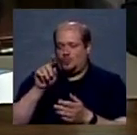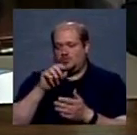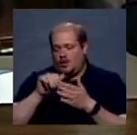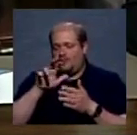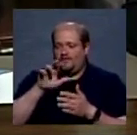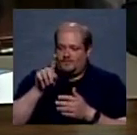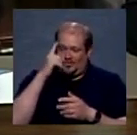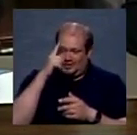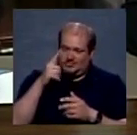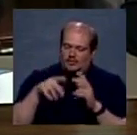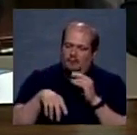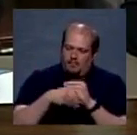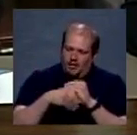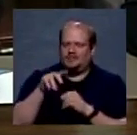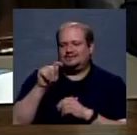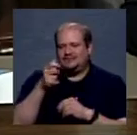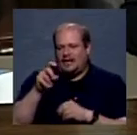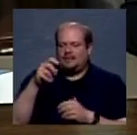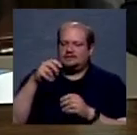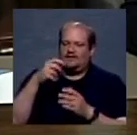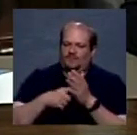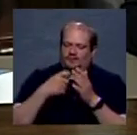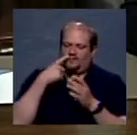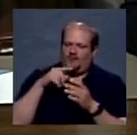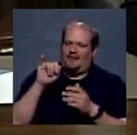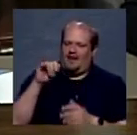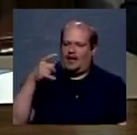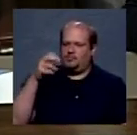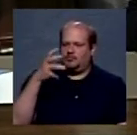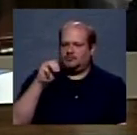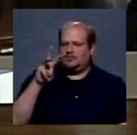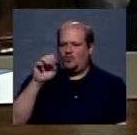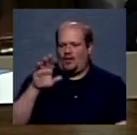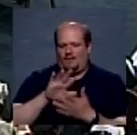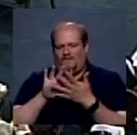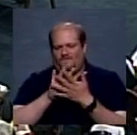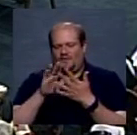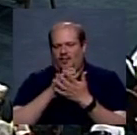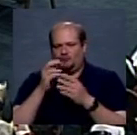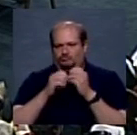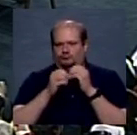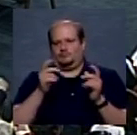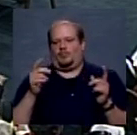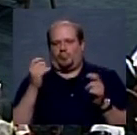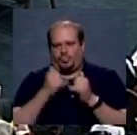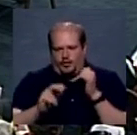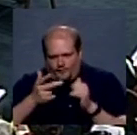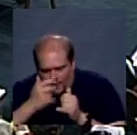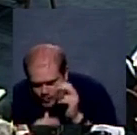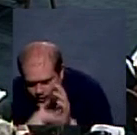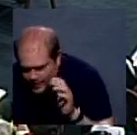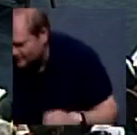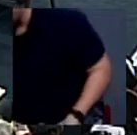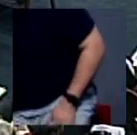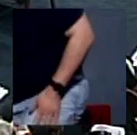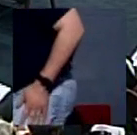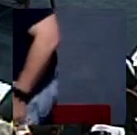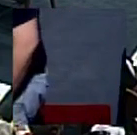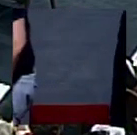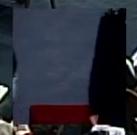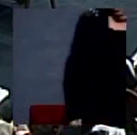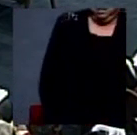$30,691.51 plus taxes and fees for the purchase of iPrism Web Filtering Service and Maintenance. Third and final reading. Okay, we've